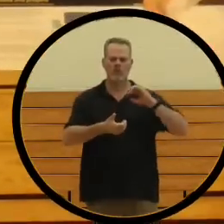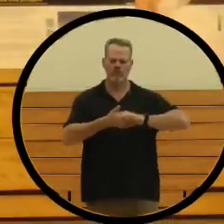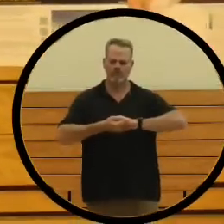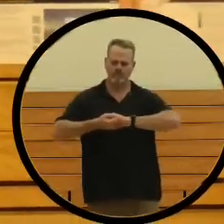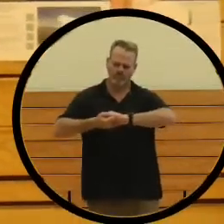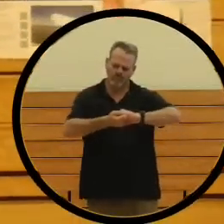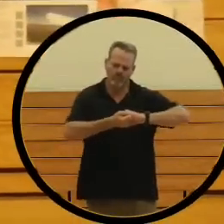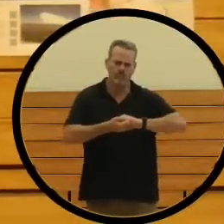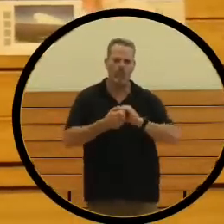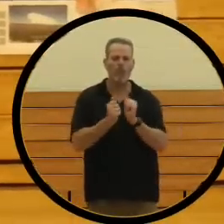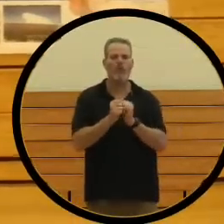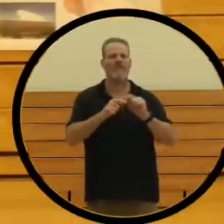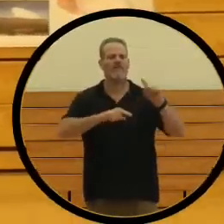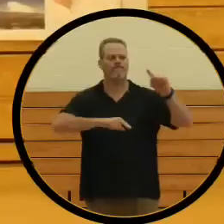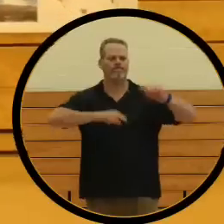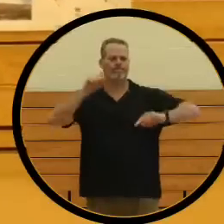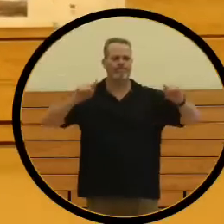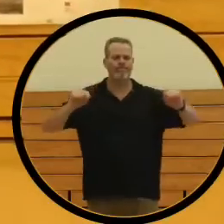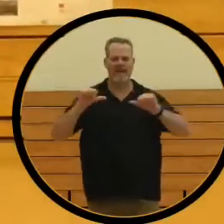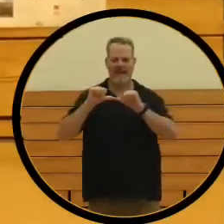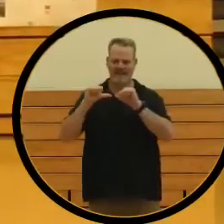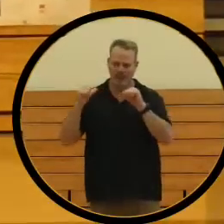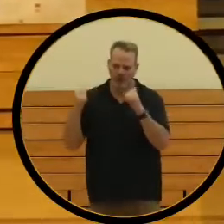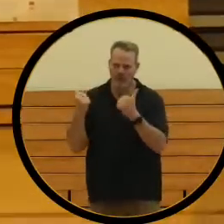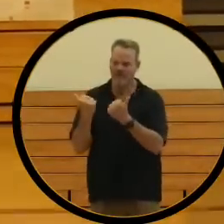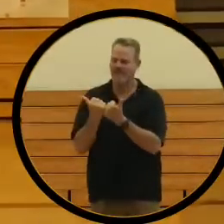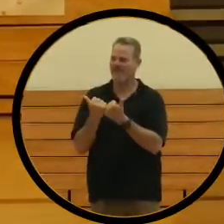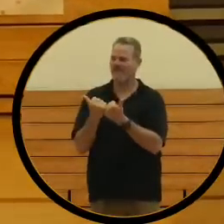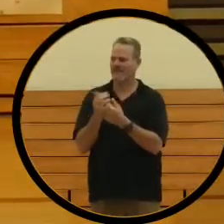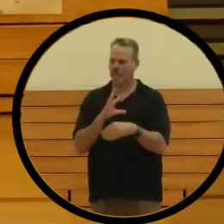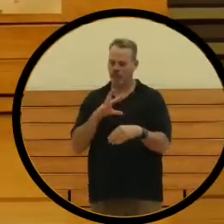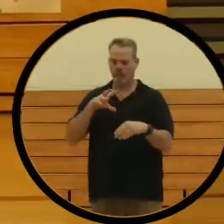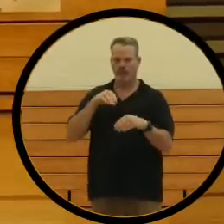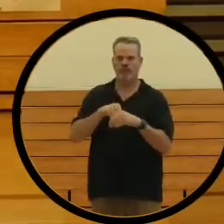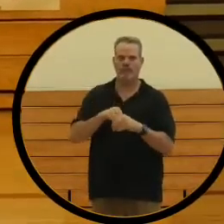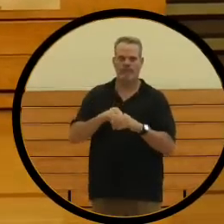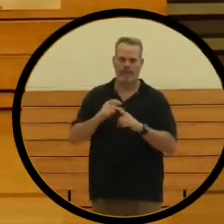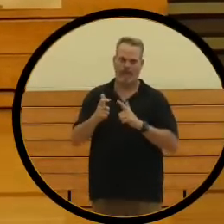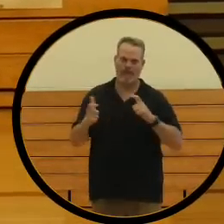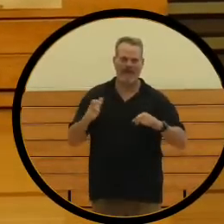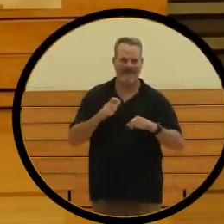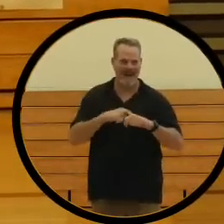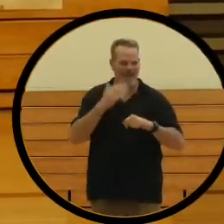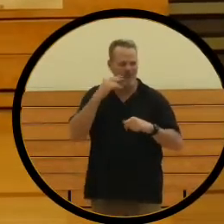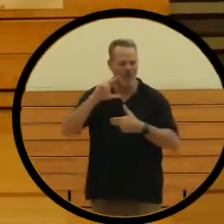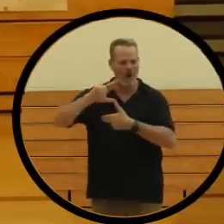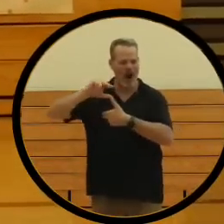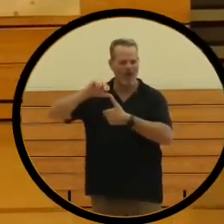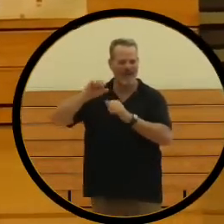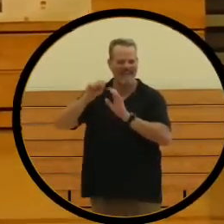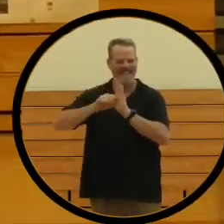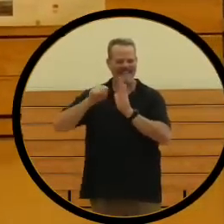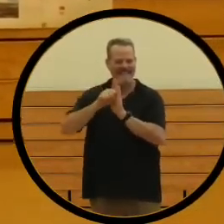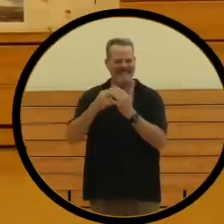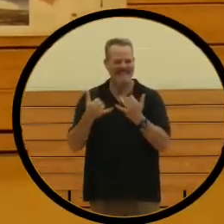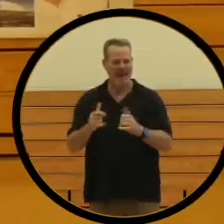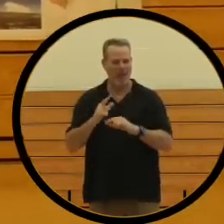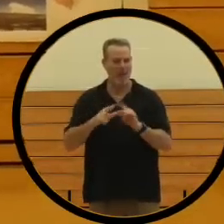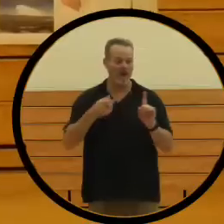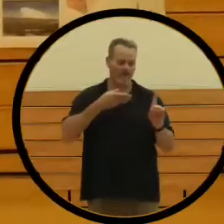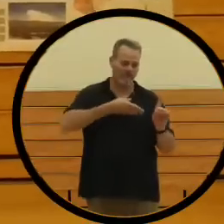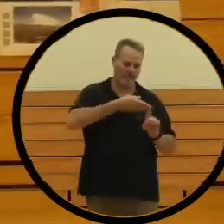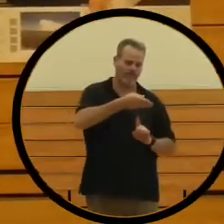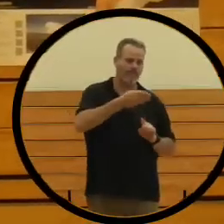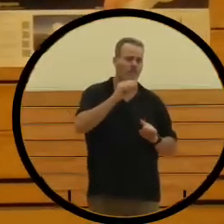with them as far, and they've been active big time already, you know, knowing it's hurricane season, but specifically for Mauna